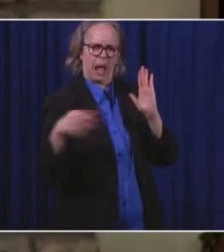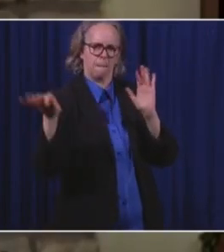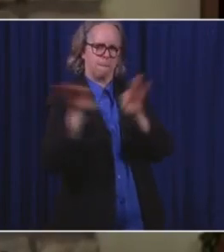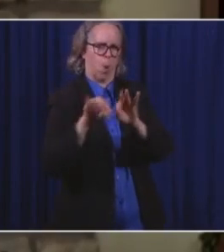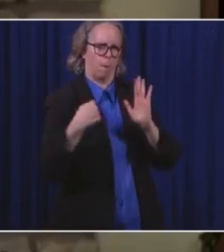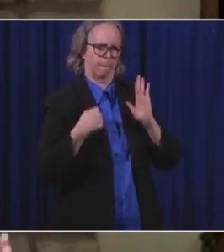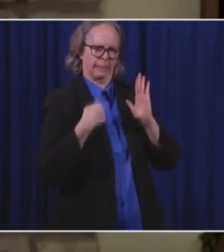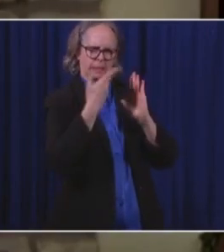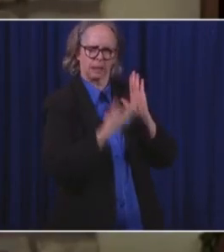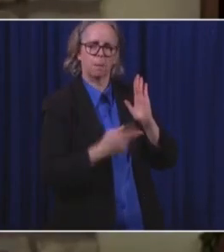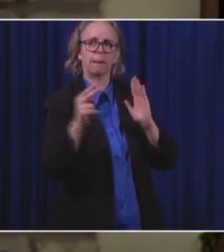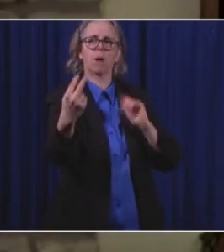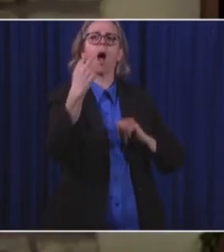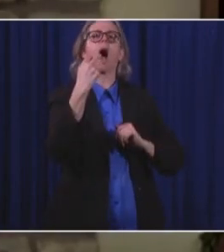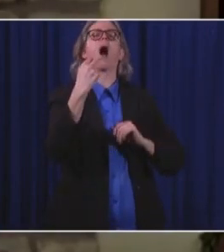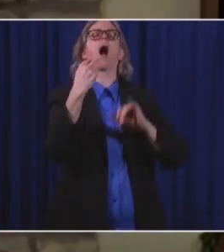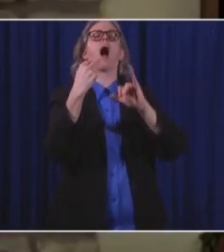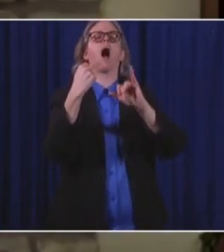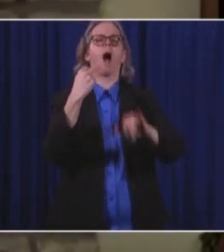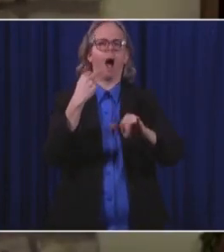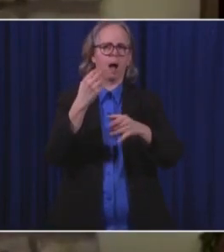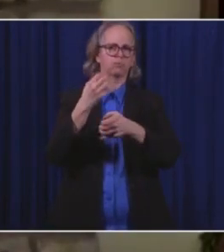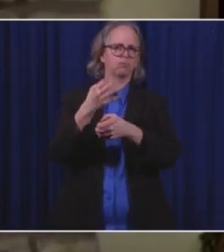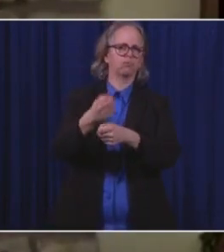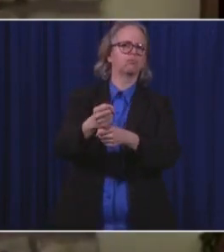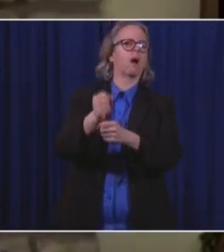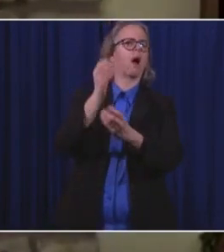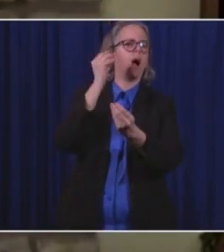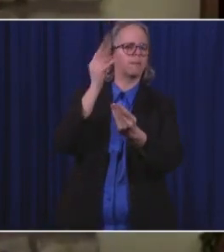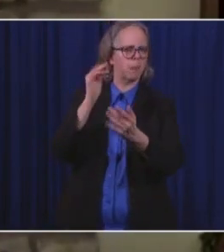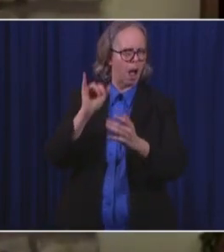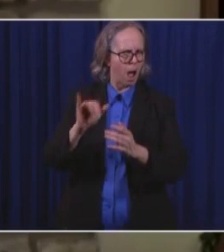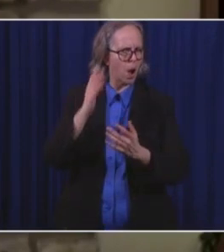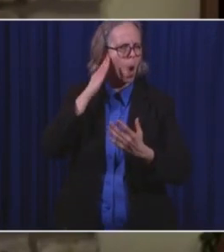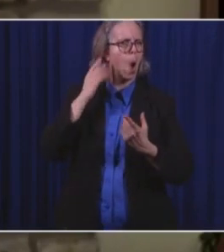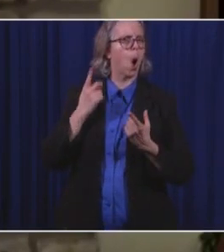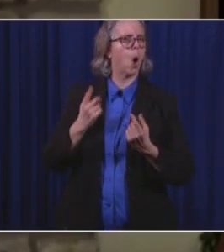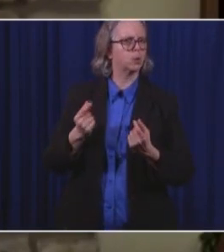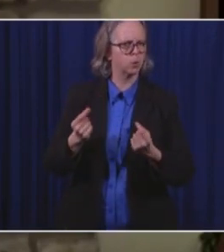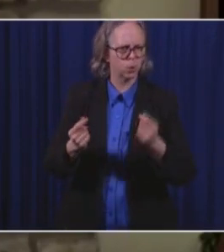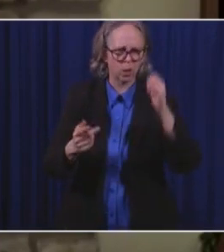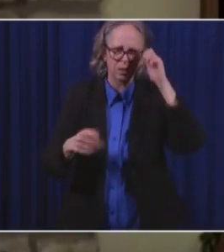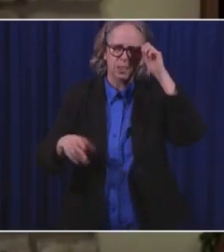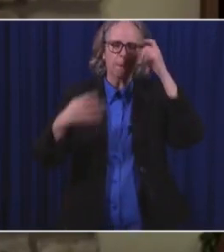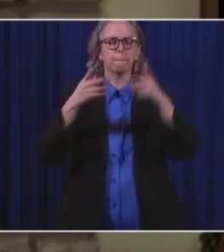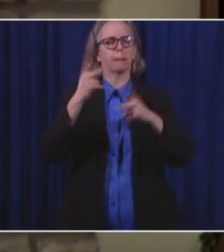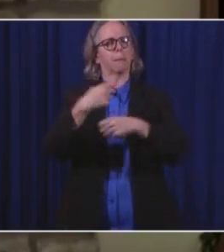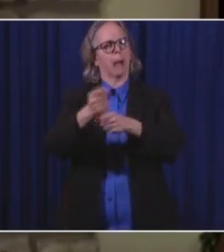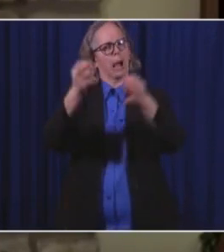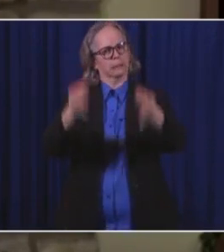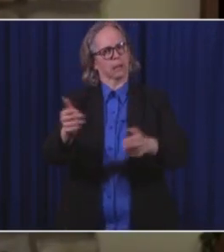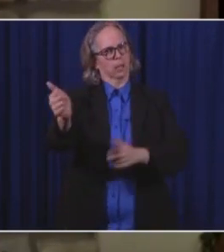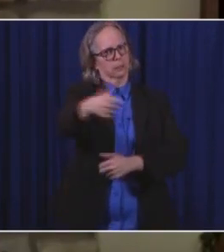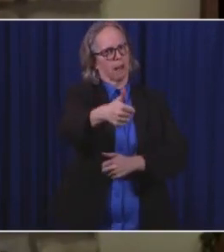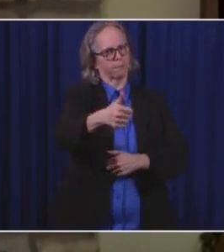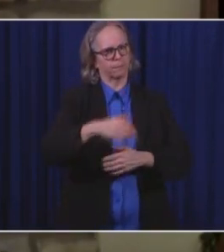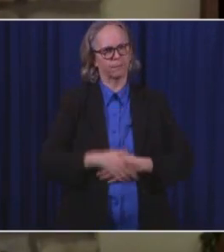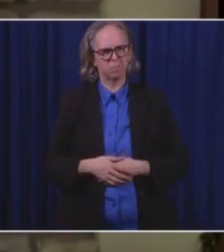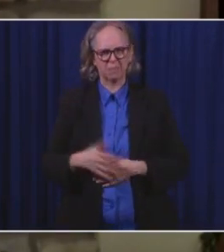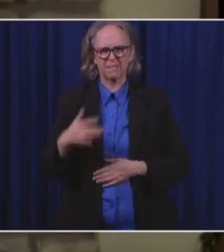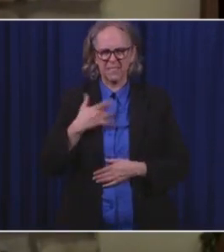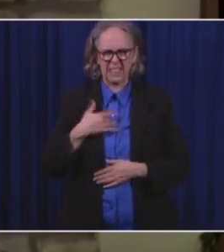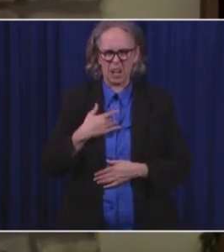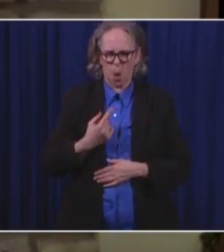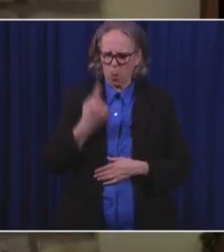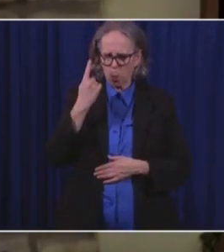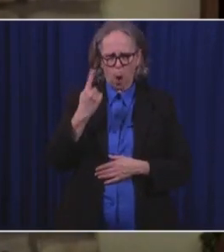my understanding. I haven't seen it myself, but the people can watch that. So I think it's going to be the cumulative effect. I think it's also